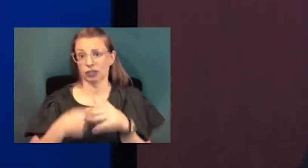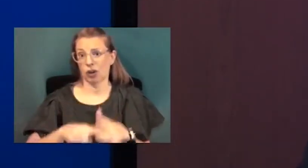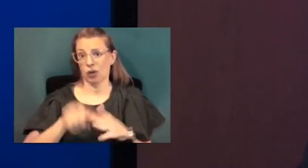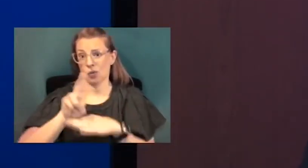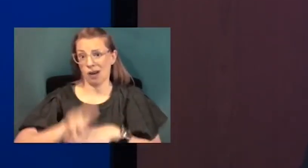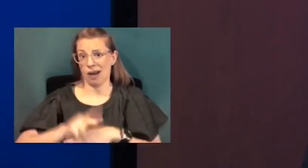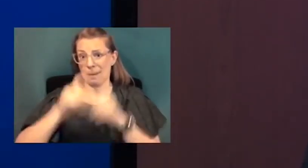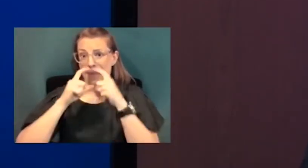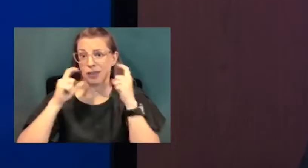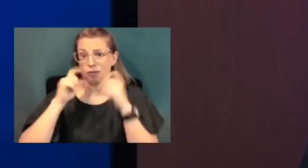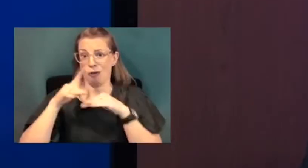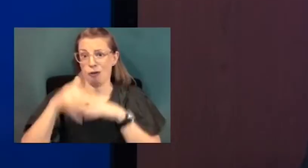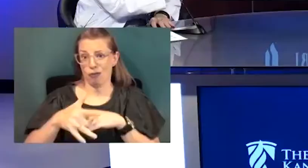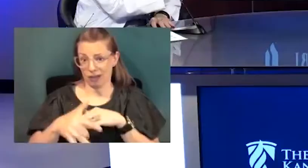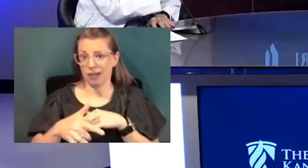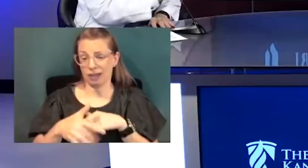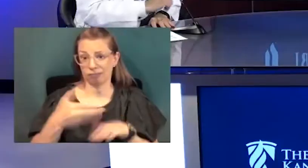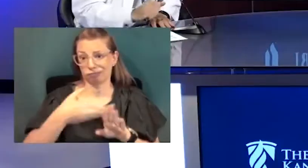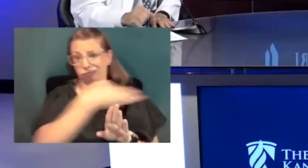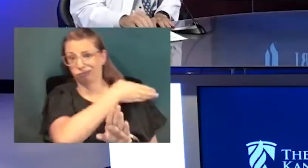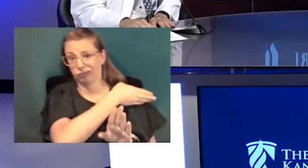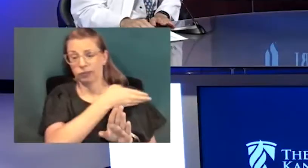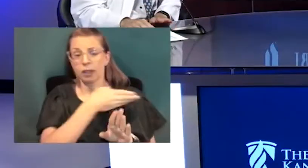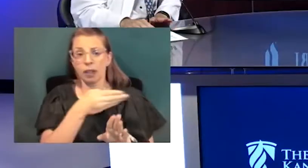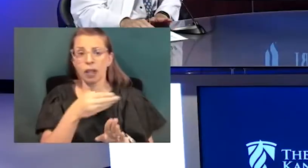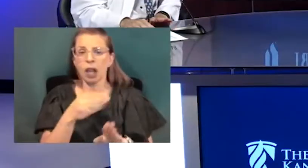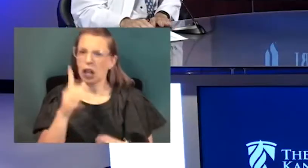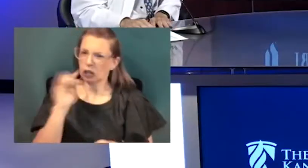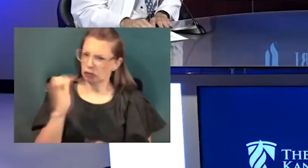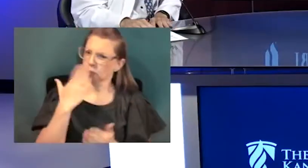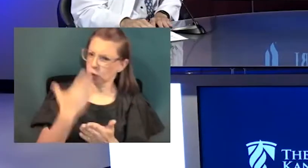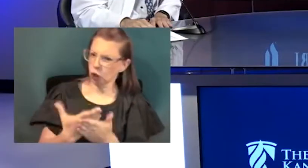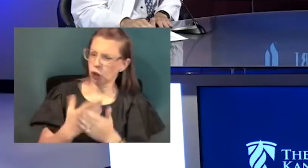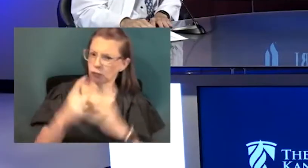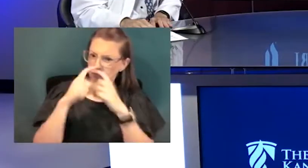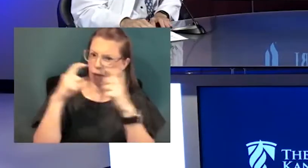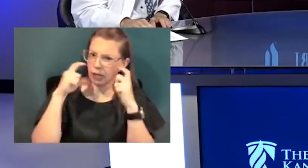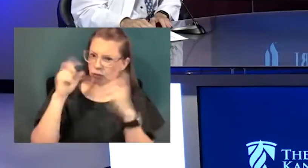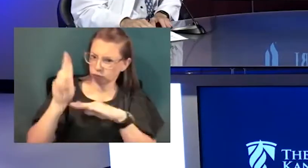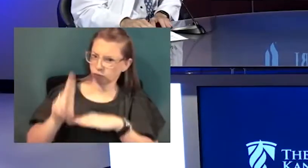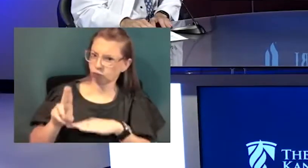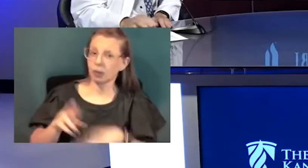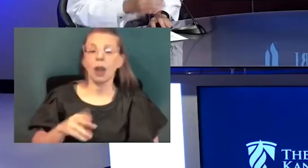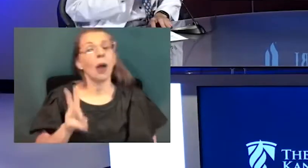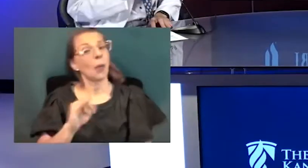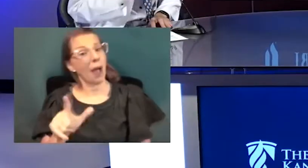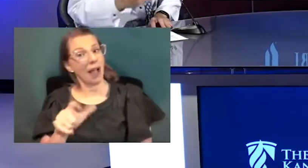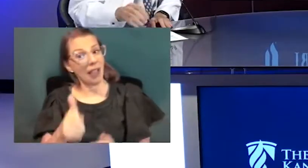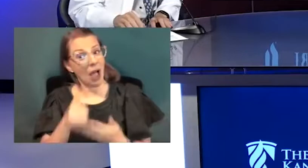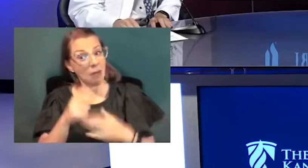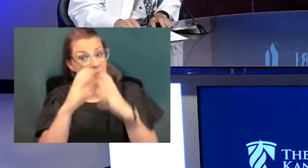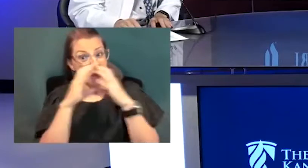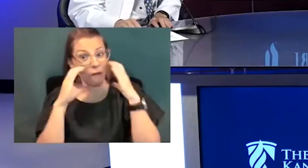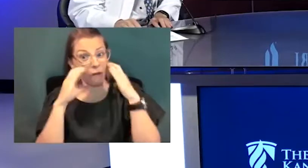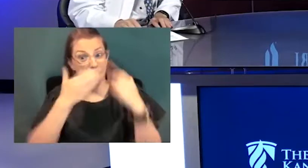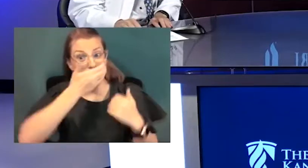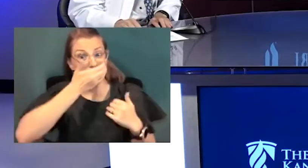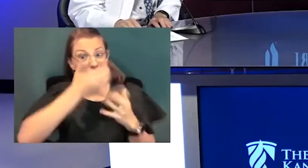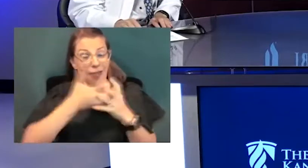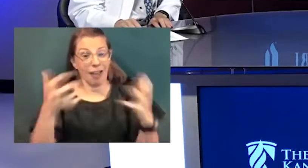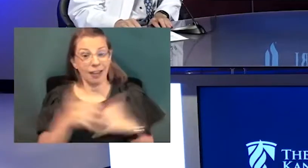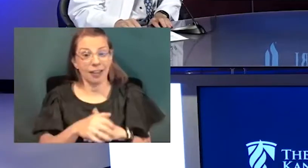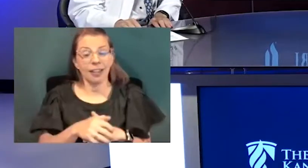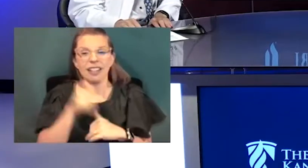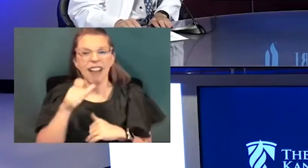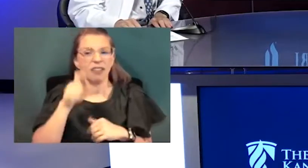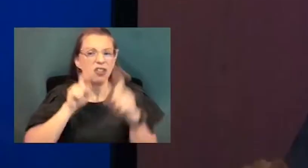And I you looked good. I think you did good. I think you looked good in that mask. Well, it helped cover a lot. And for a lot of us, we didn't have to shave some days. It